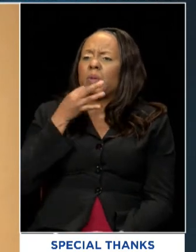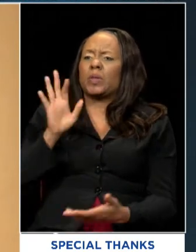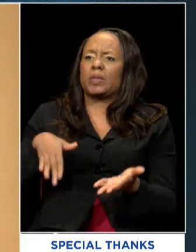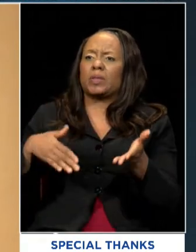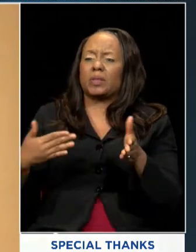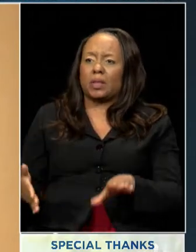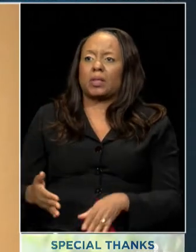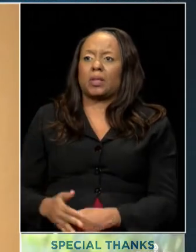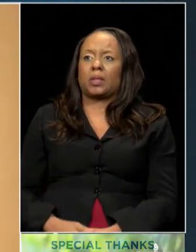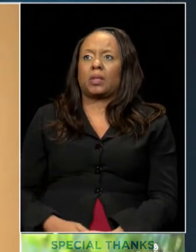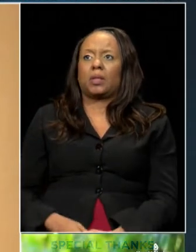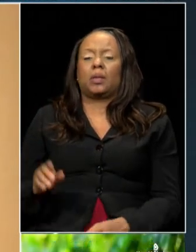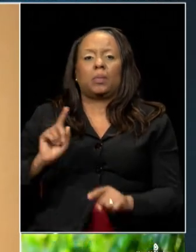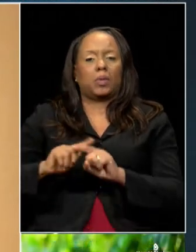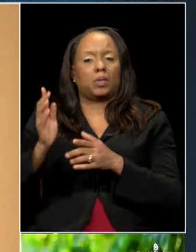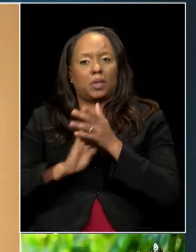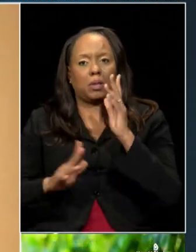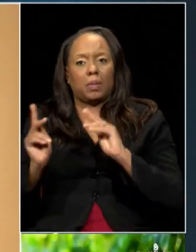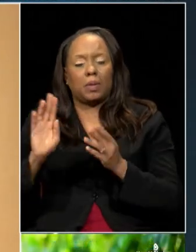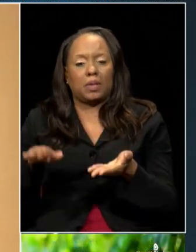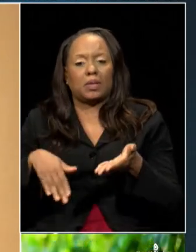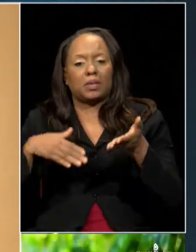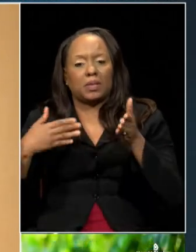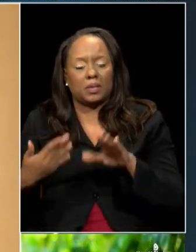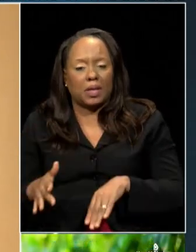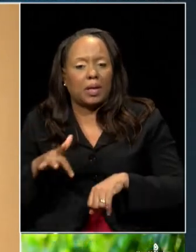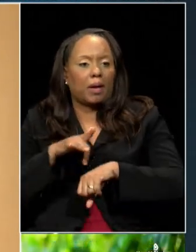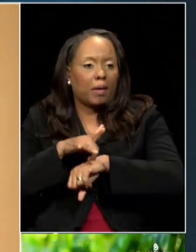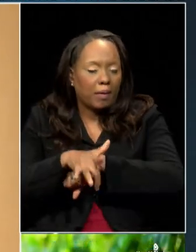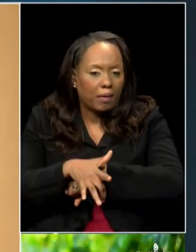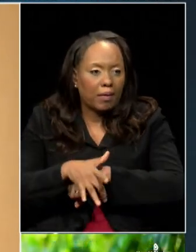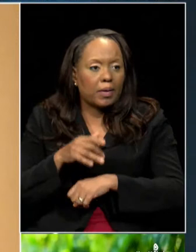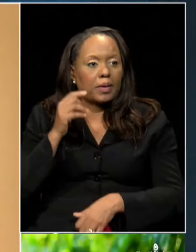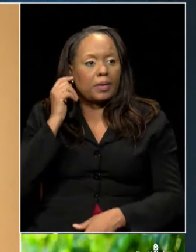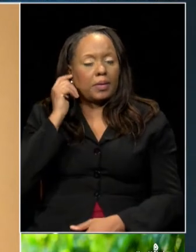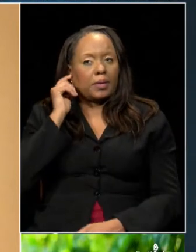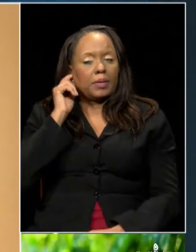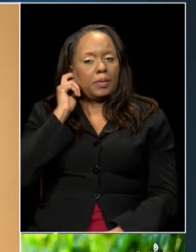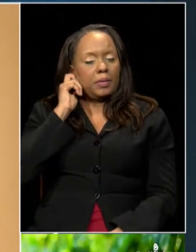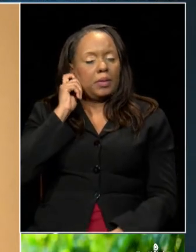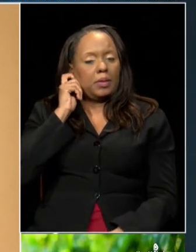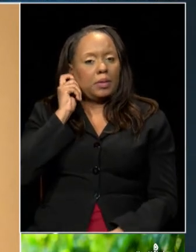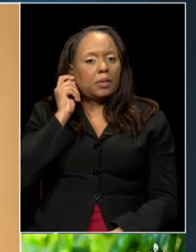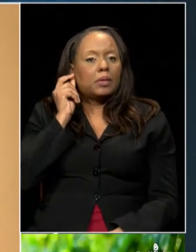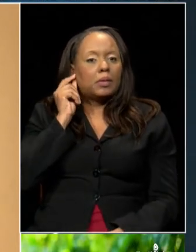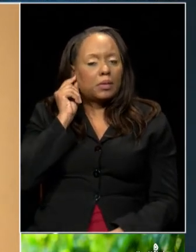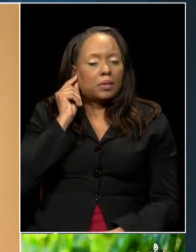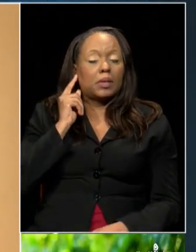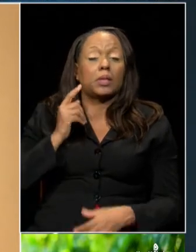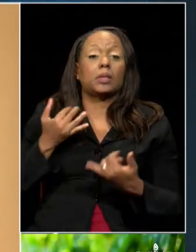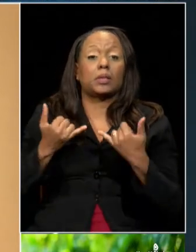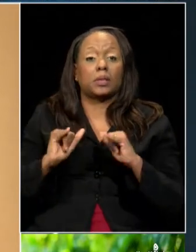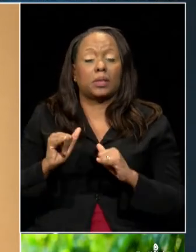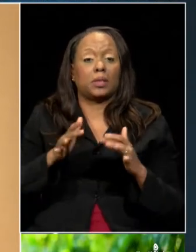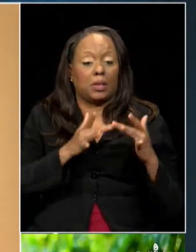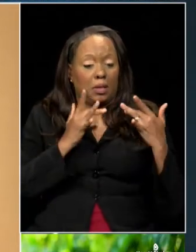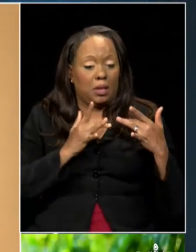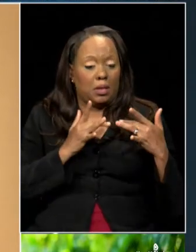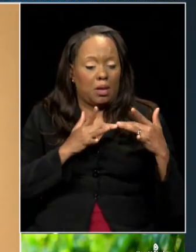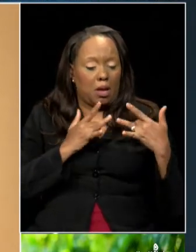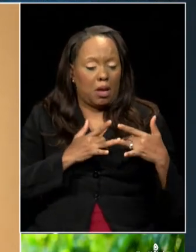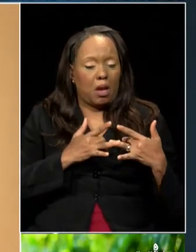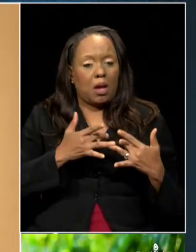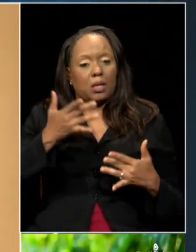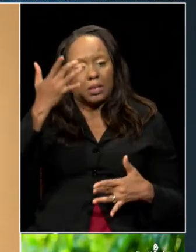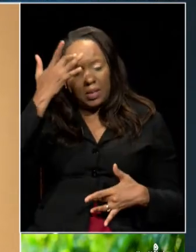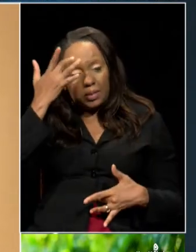when you look at premature death, look at people dying before they were expected to, it's still cardiovascular disease, and hypertension is